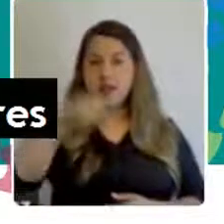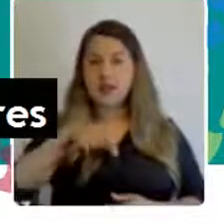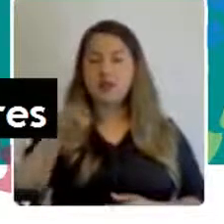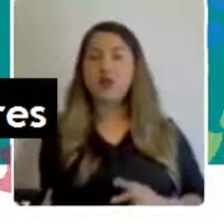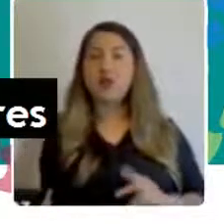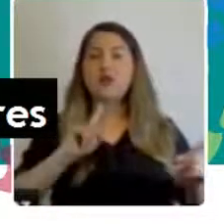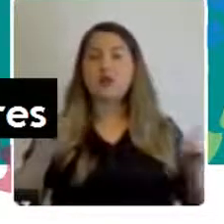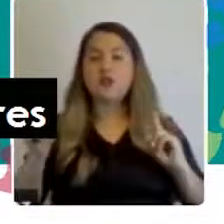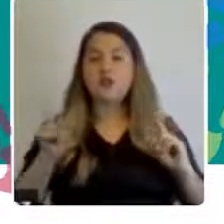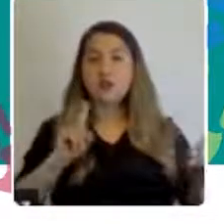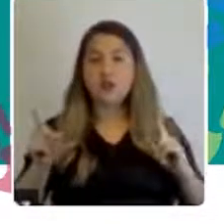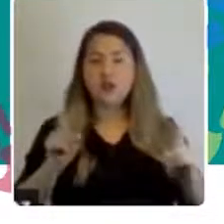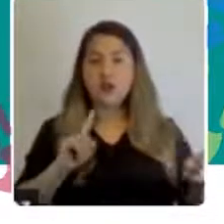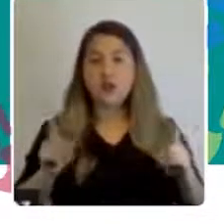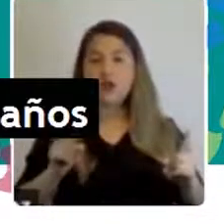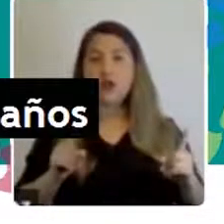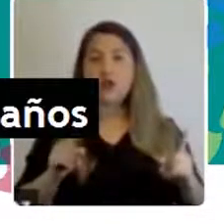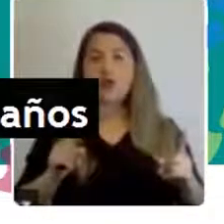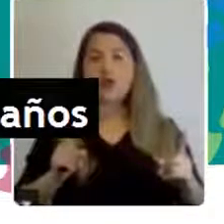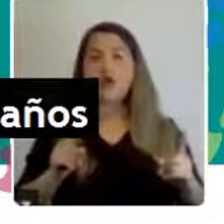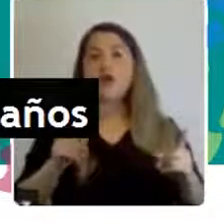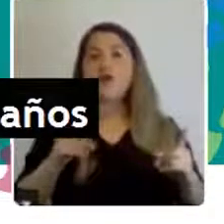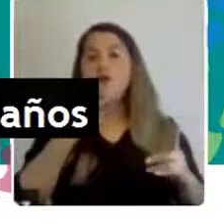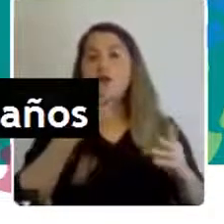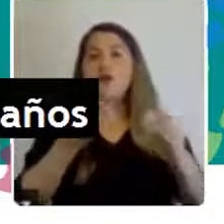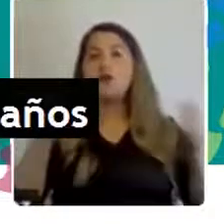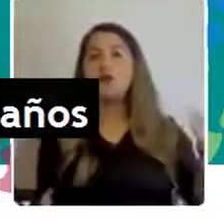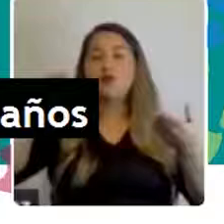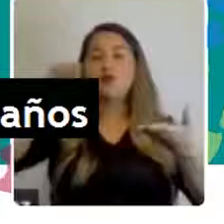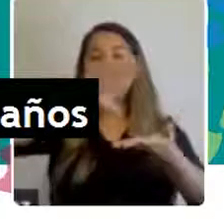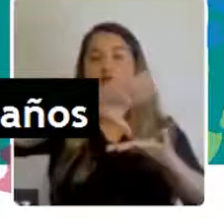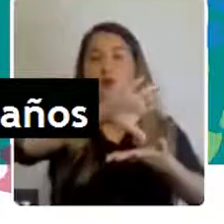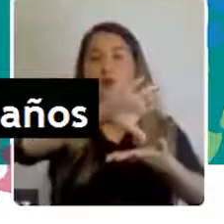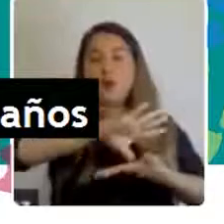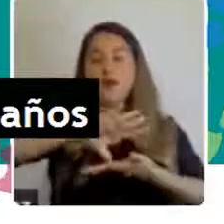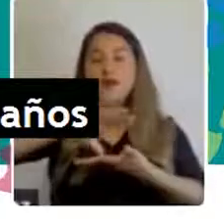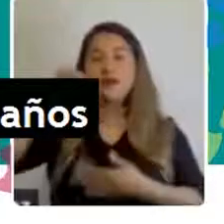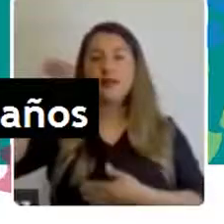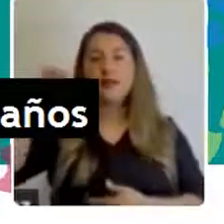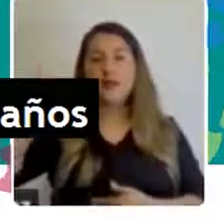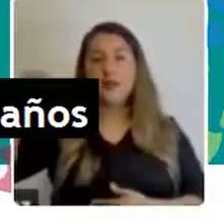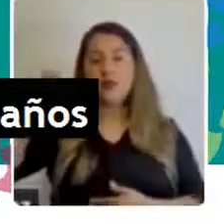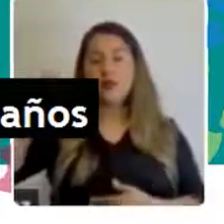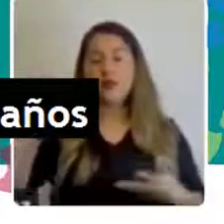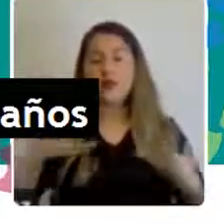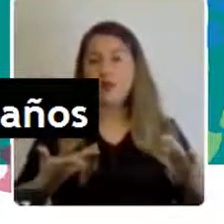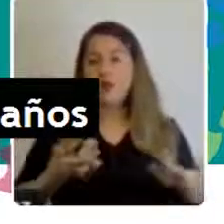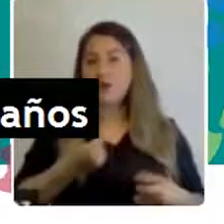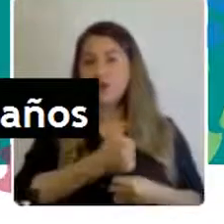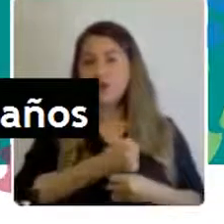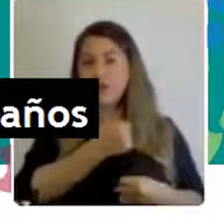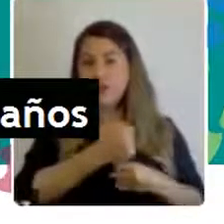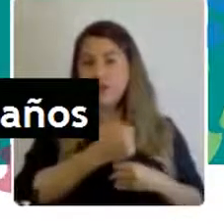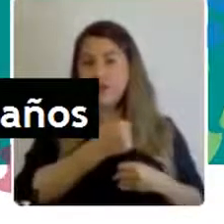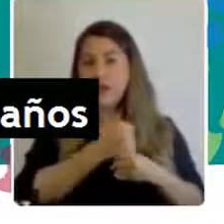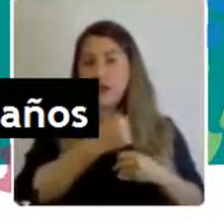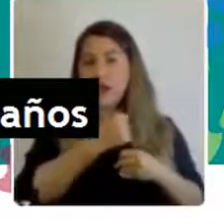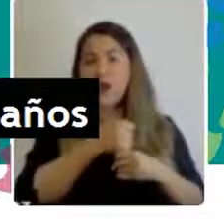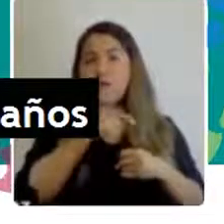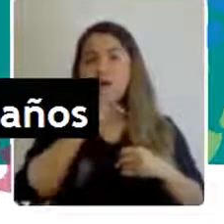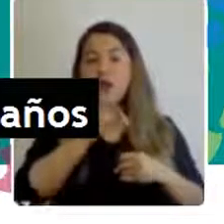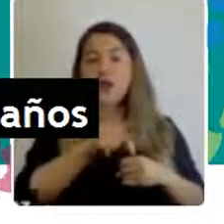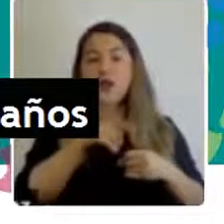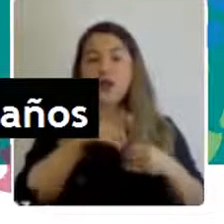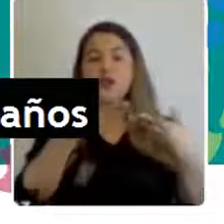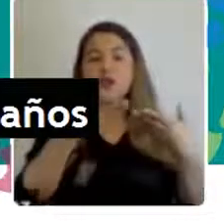many countries in Europe. So we worked, it has been funded in 2008. We worked many years